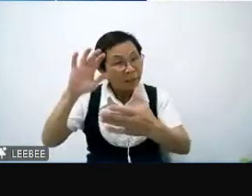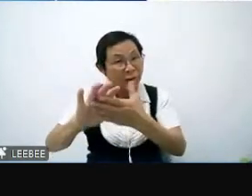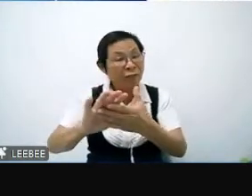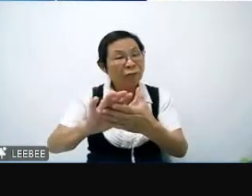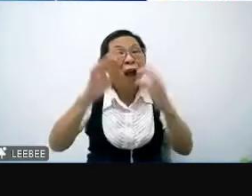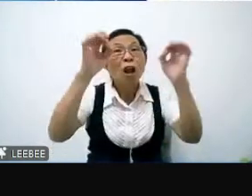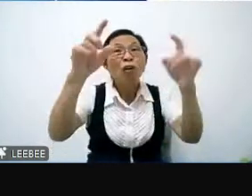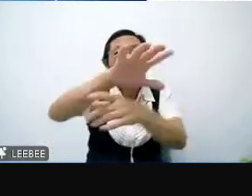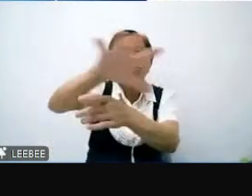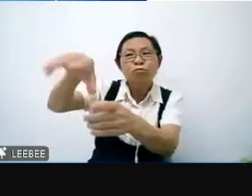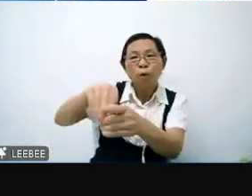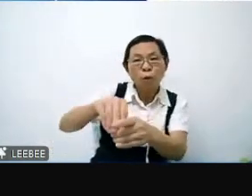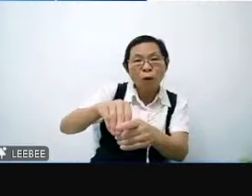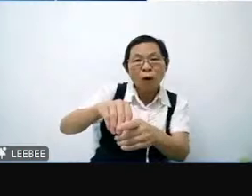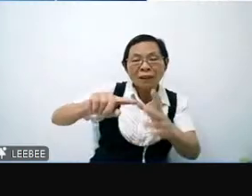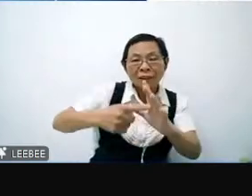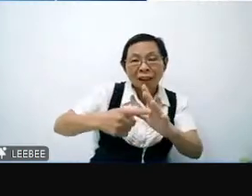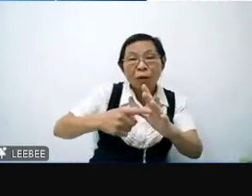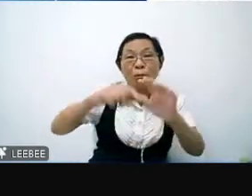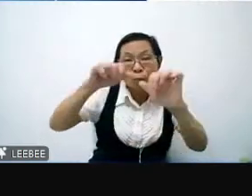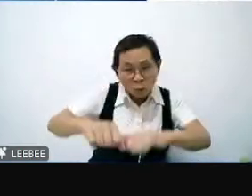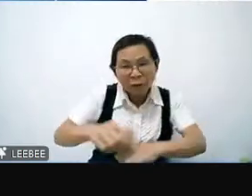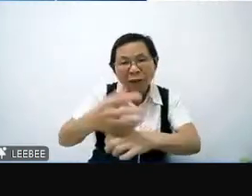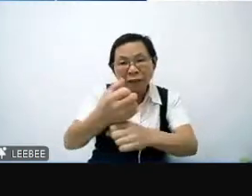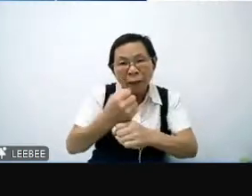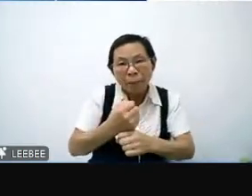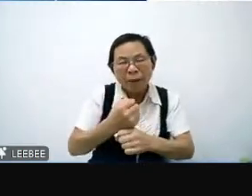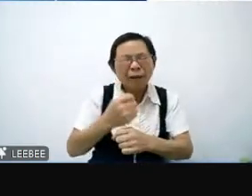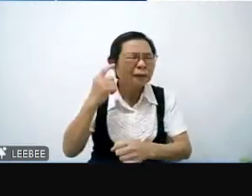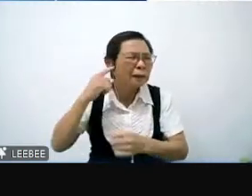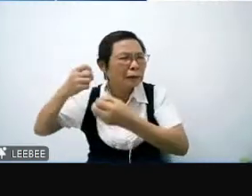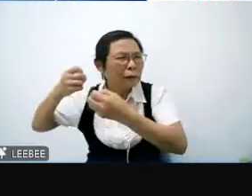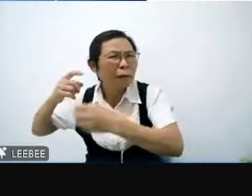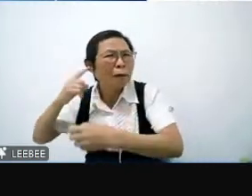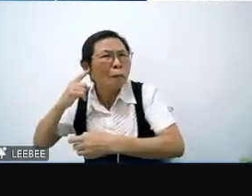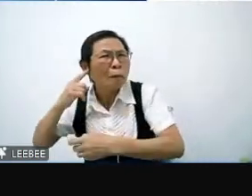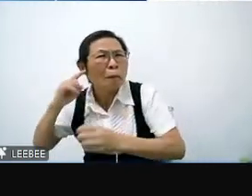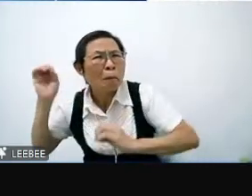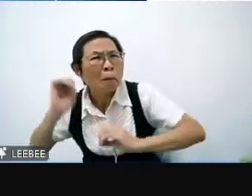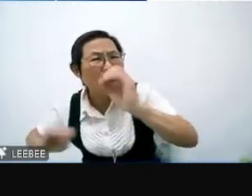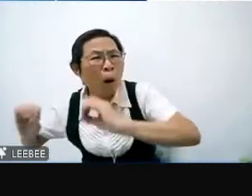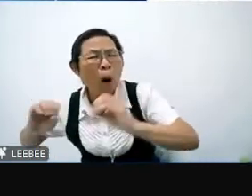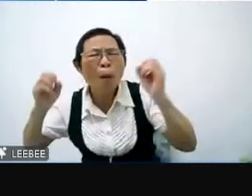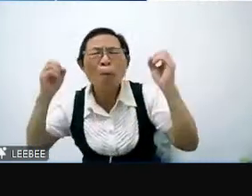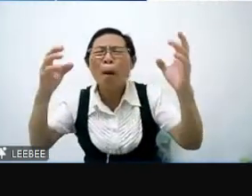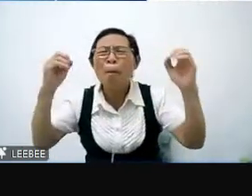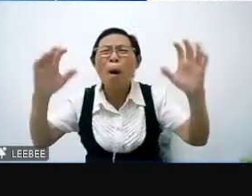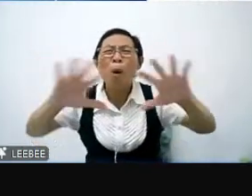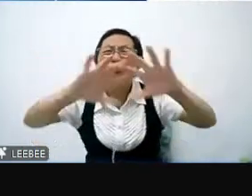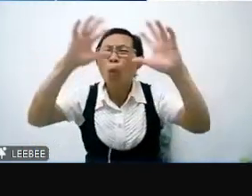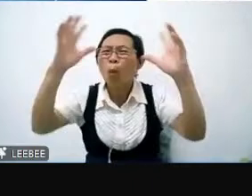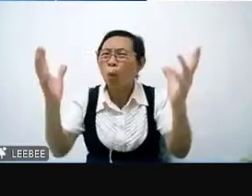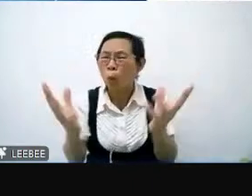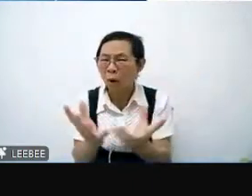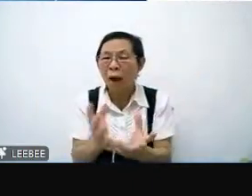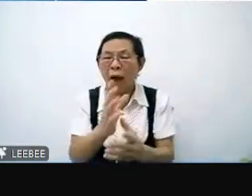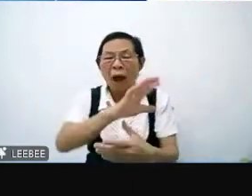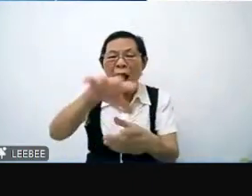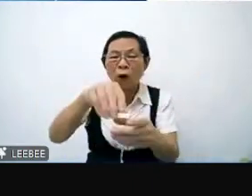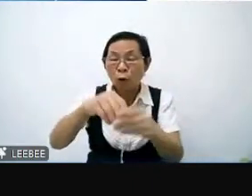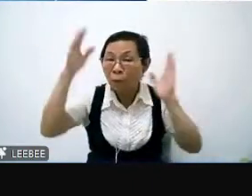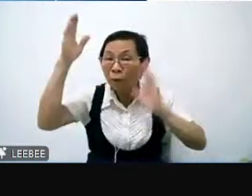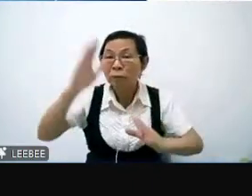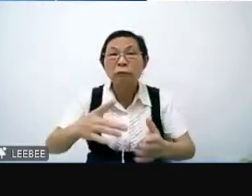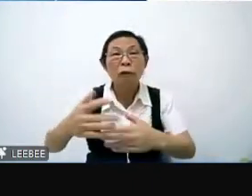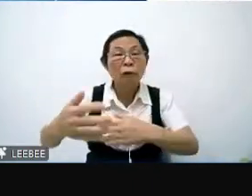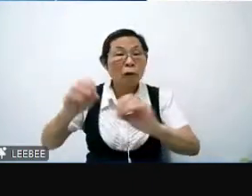with accessibility. Hearing loss affects millions of children worldwide, including here in Malaysia, and without early